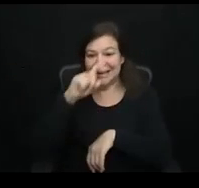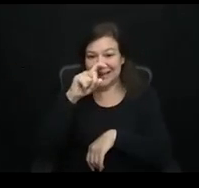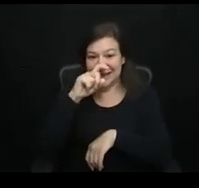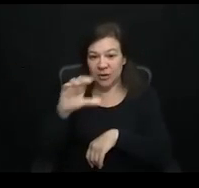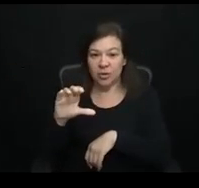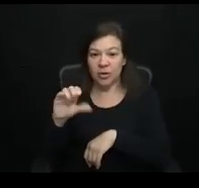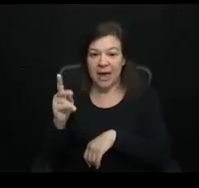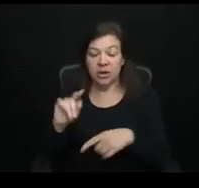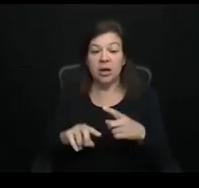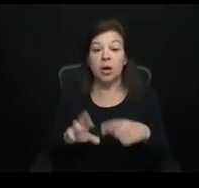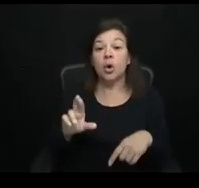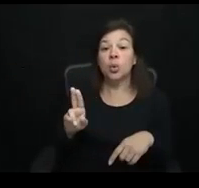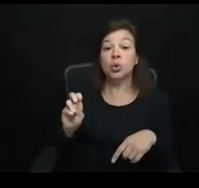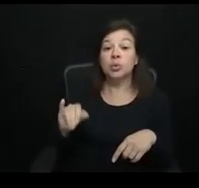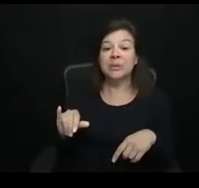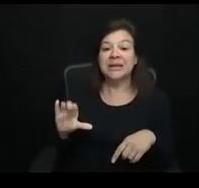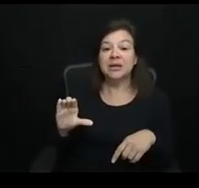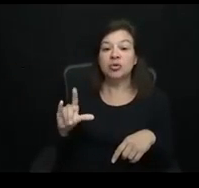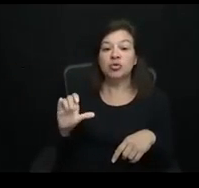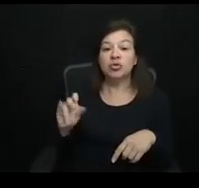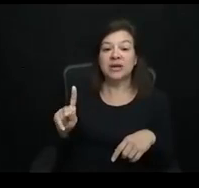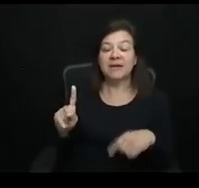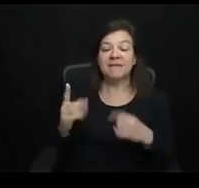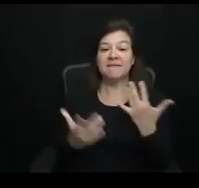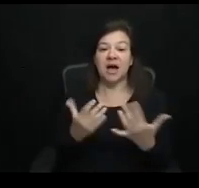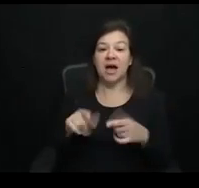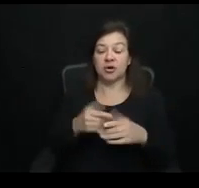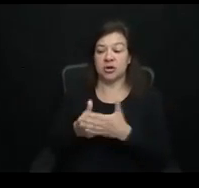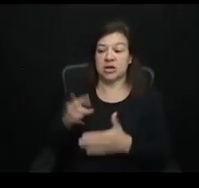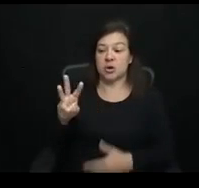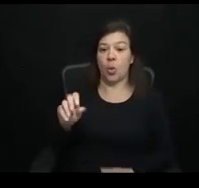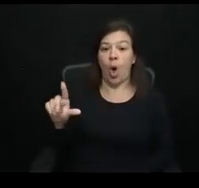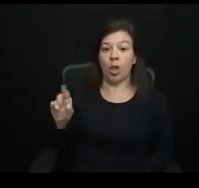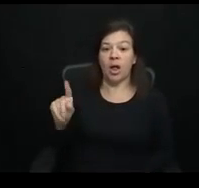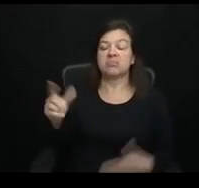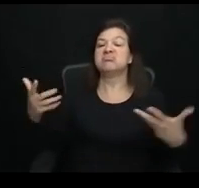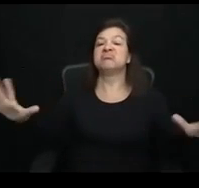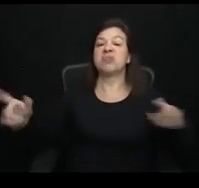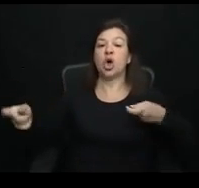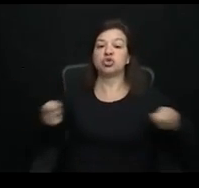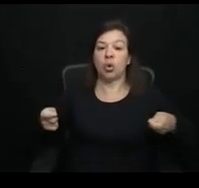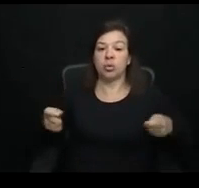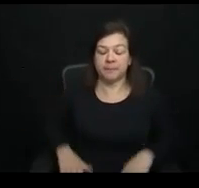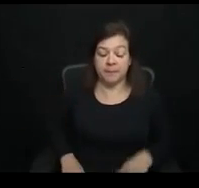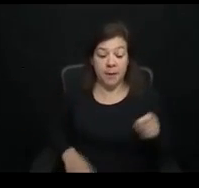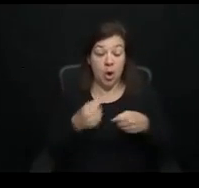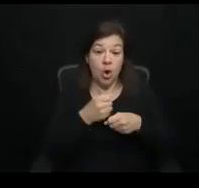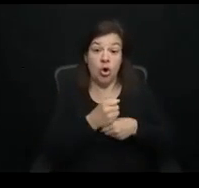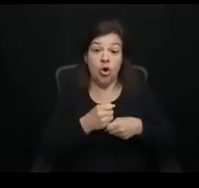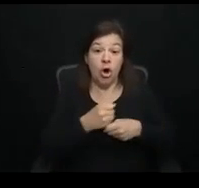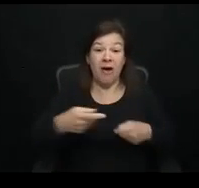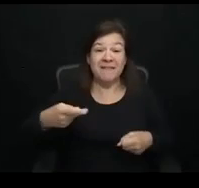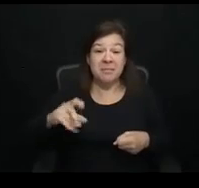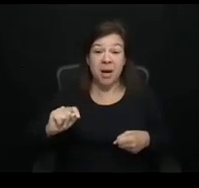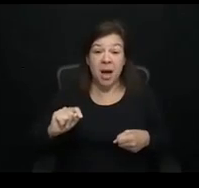near Walcott was contained yesterday. More good news. The Coffee Pot Road remains closed